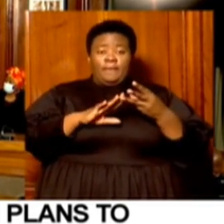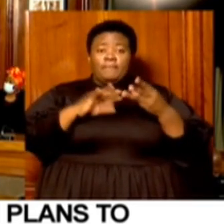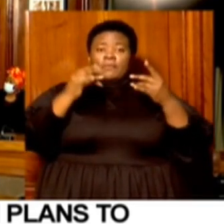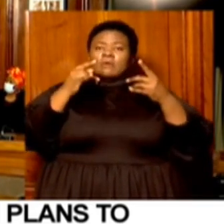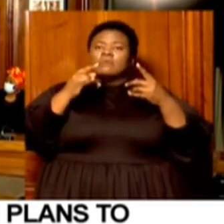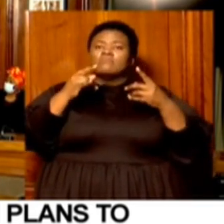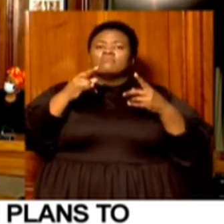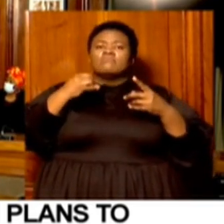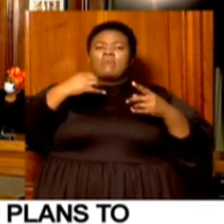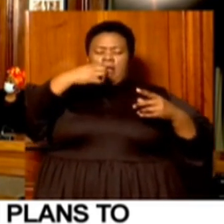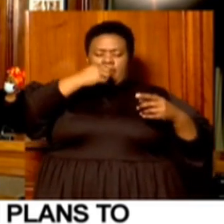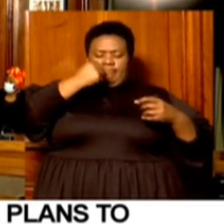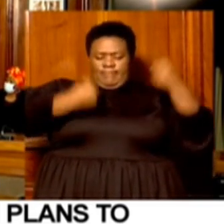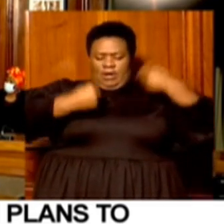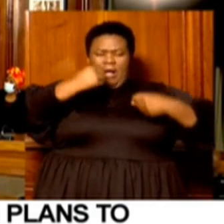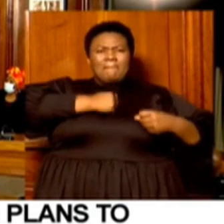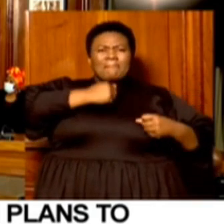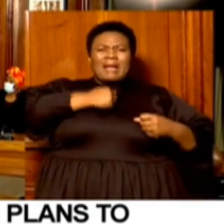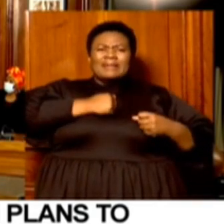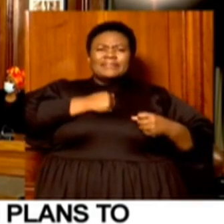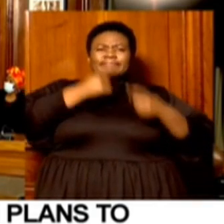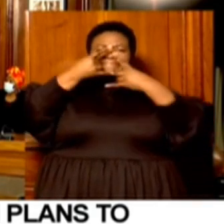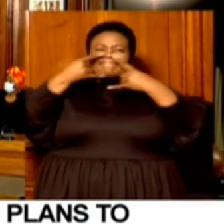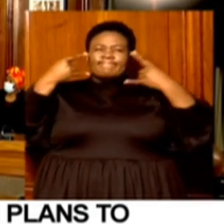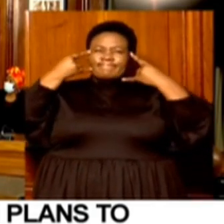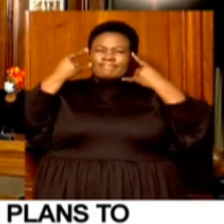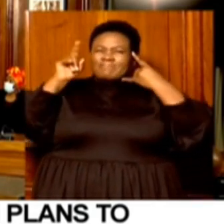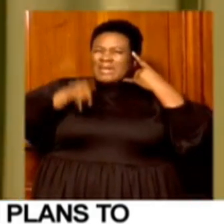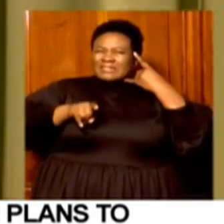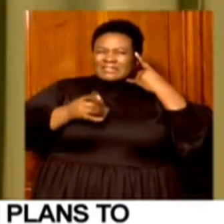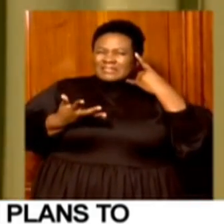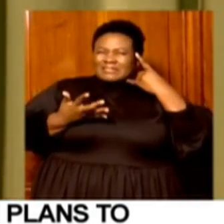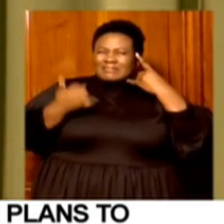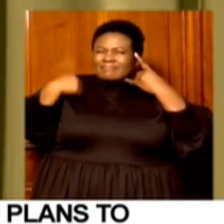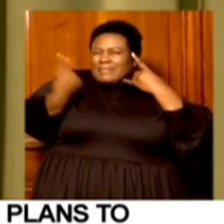car? Thank you, Minister.